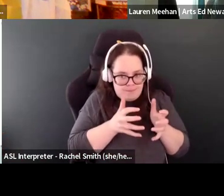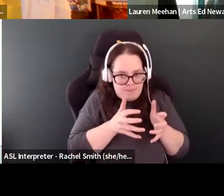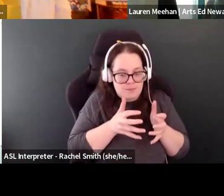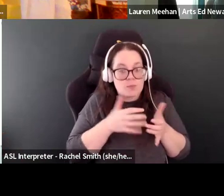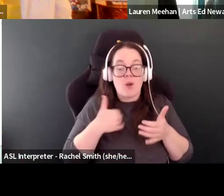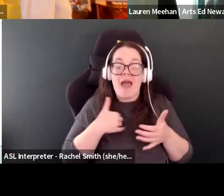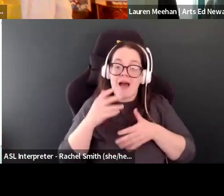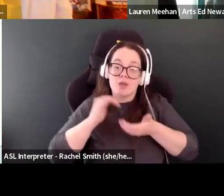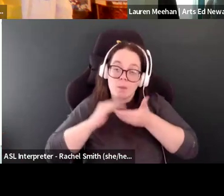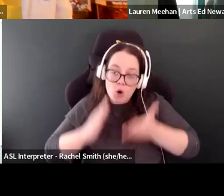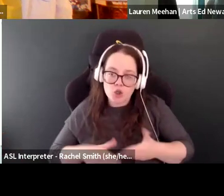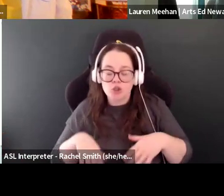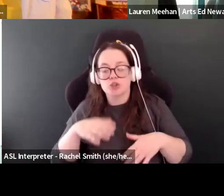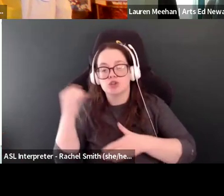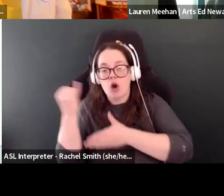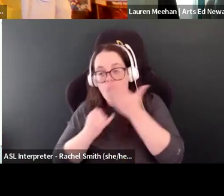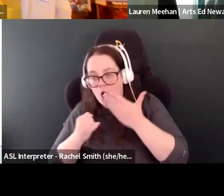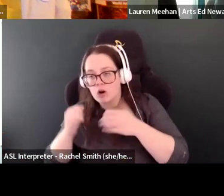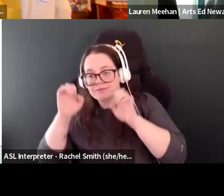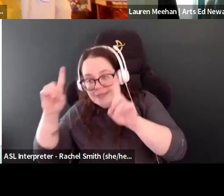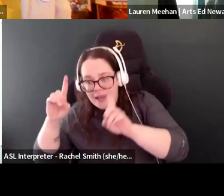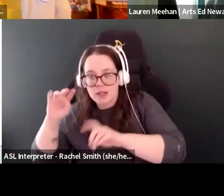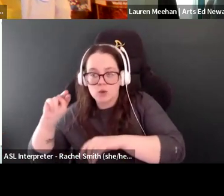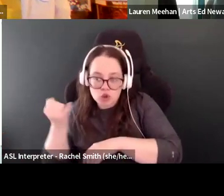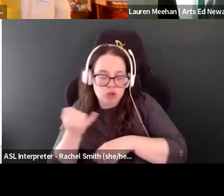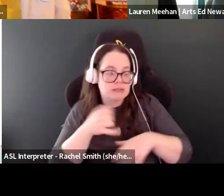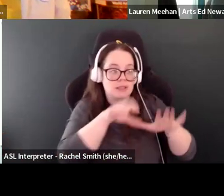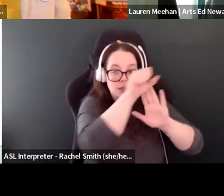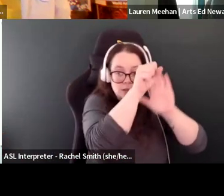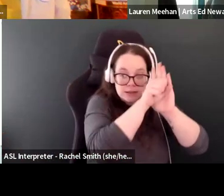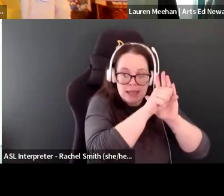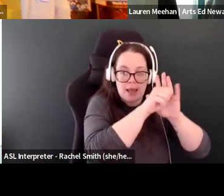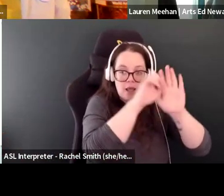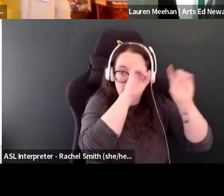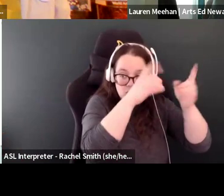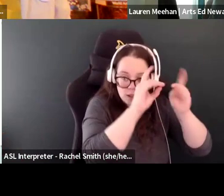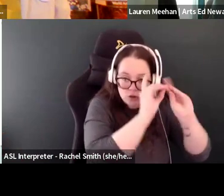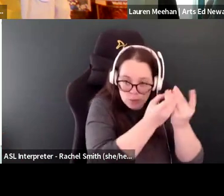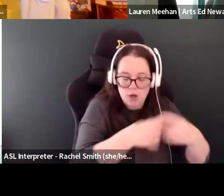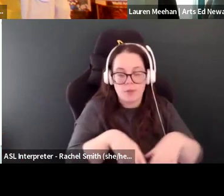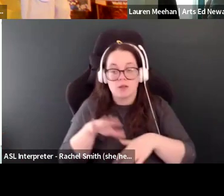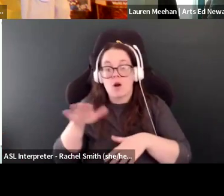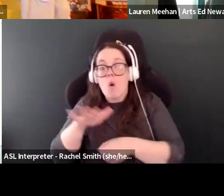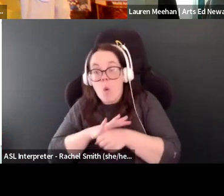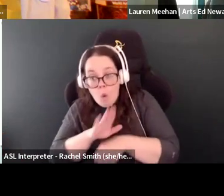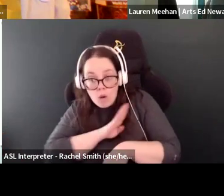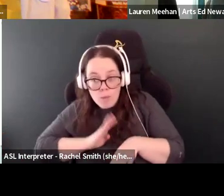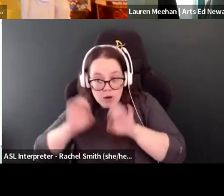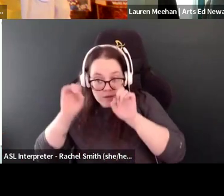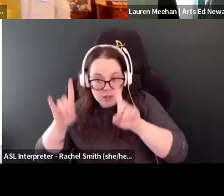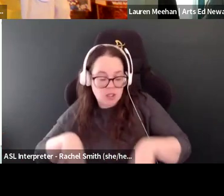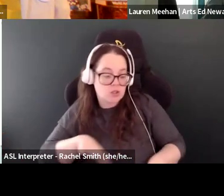Ed New Jersey, having our partners at the State Department of Education, right, our local Board of Education, our local